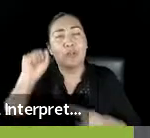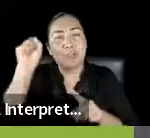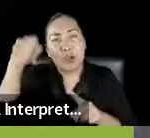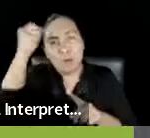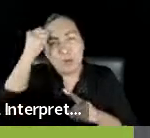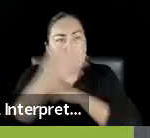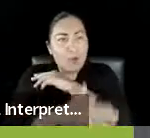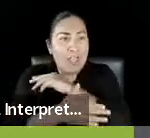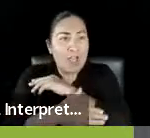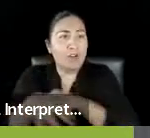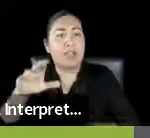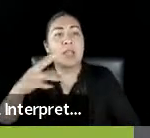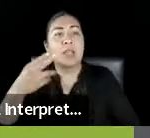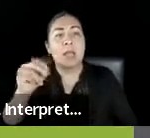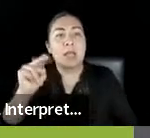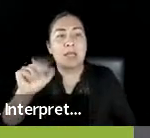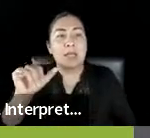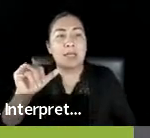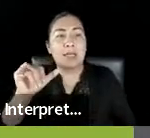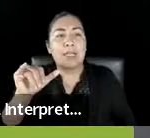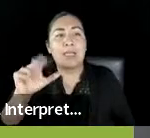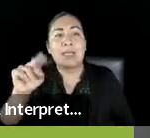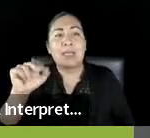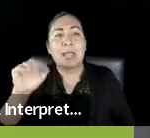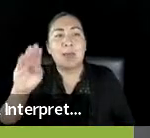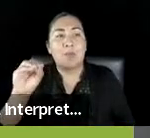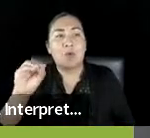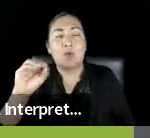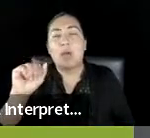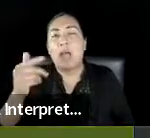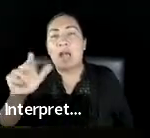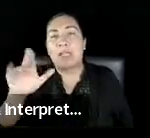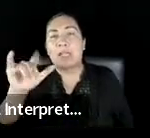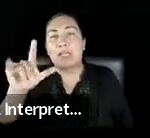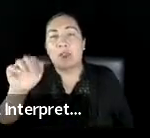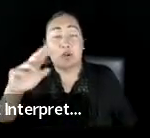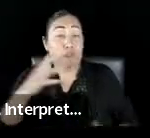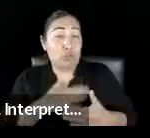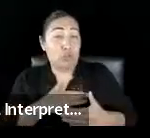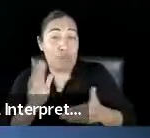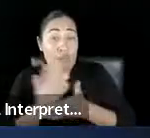Aguilar with support from advisor Brad Clark. Enjoy the film.